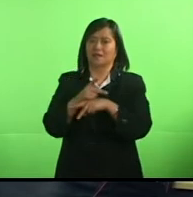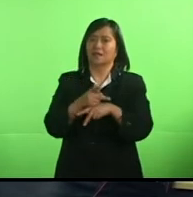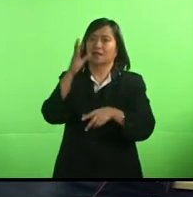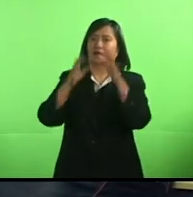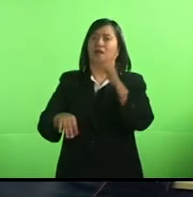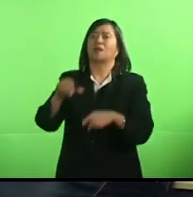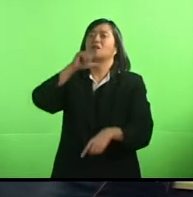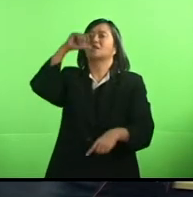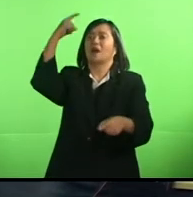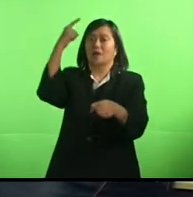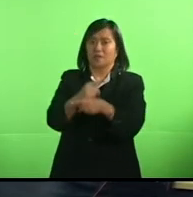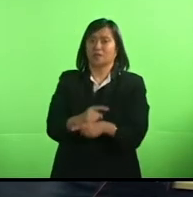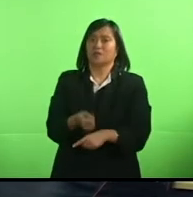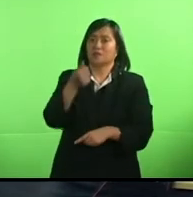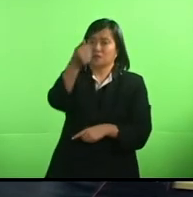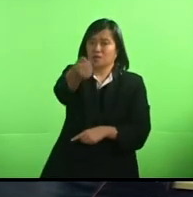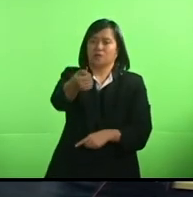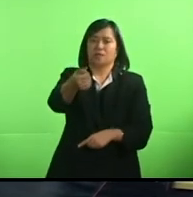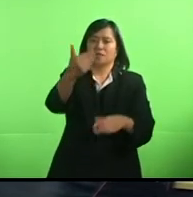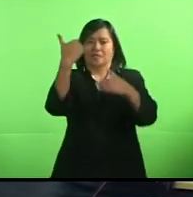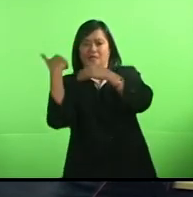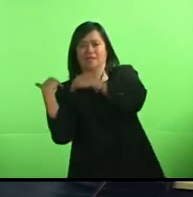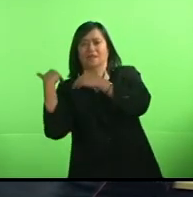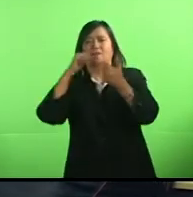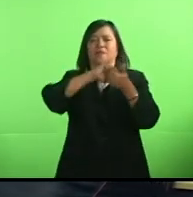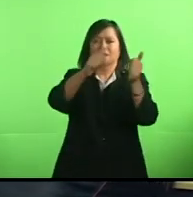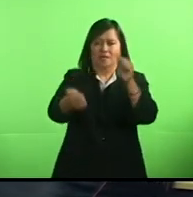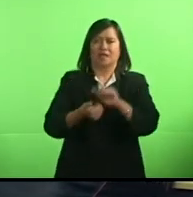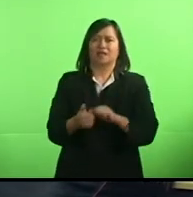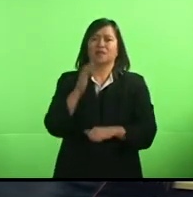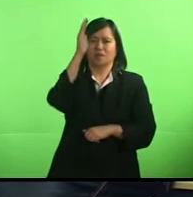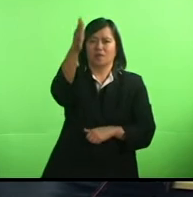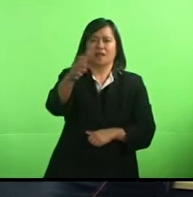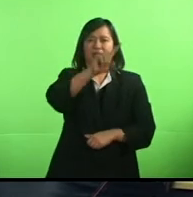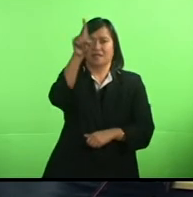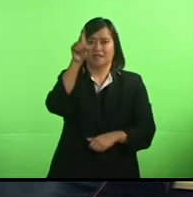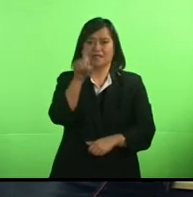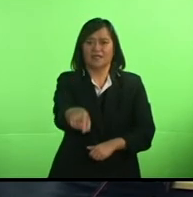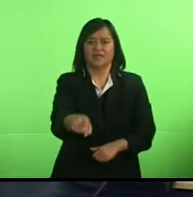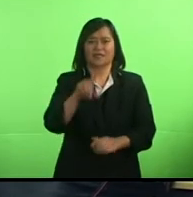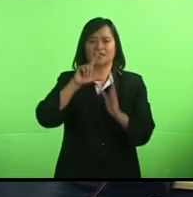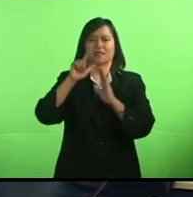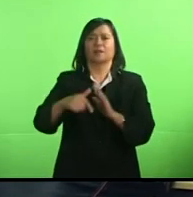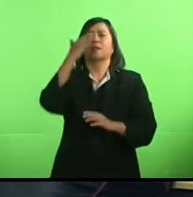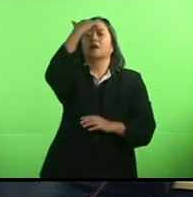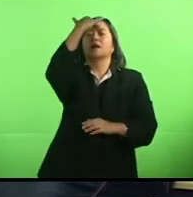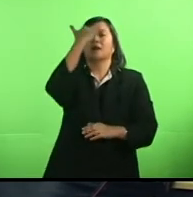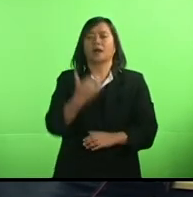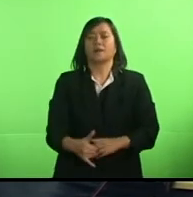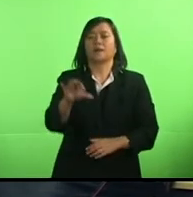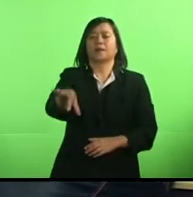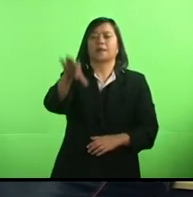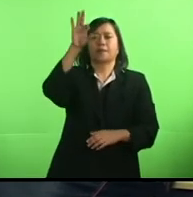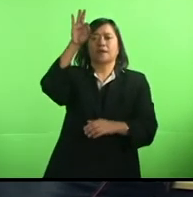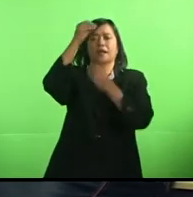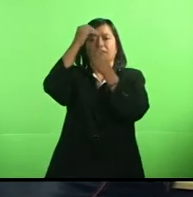betul nanti, you'll be in trouble. You'll be questioned maybe, you know. Why do you choose this info